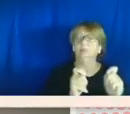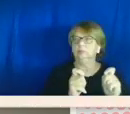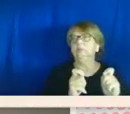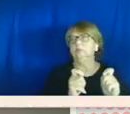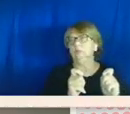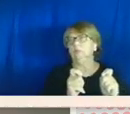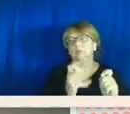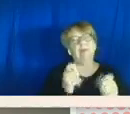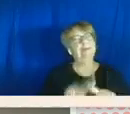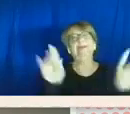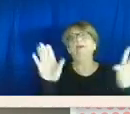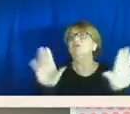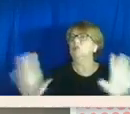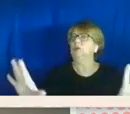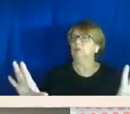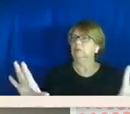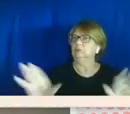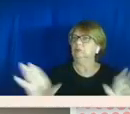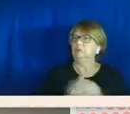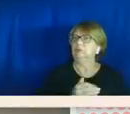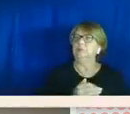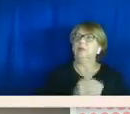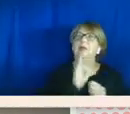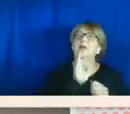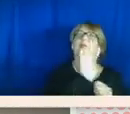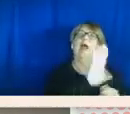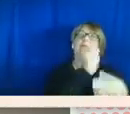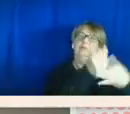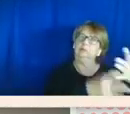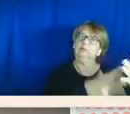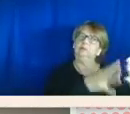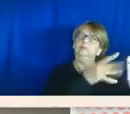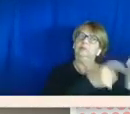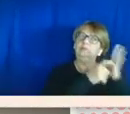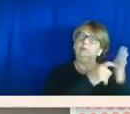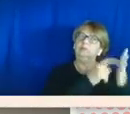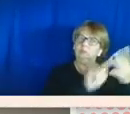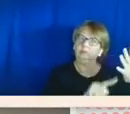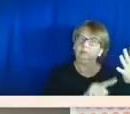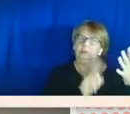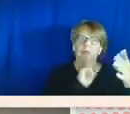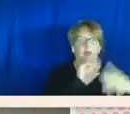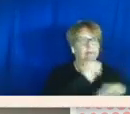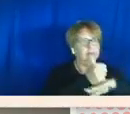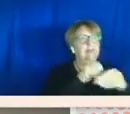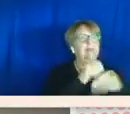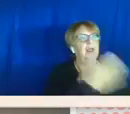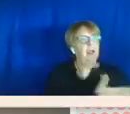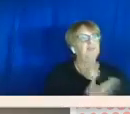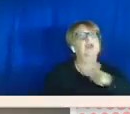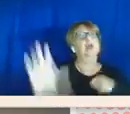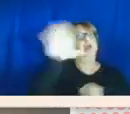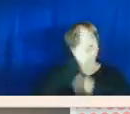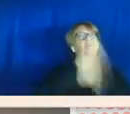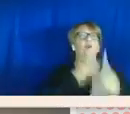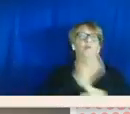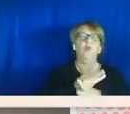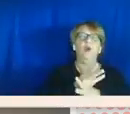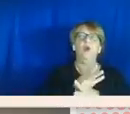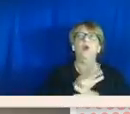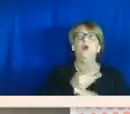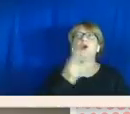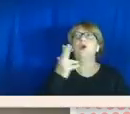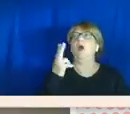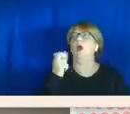with a set of standards that exist in this country and around the world. And he started screaming at